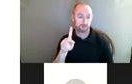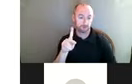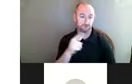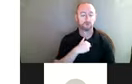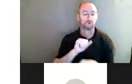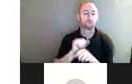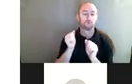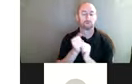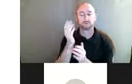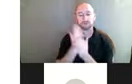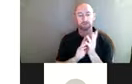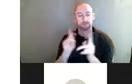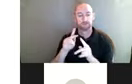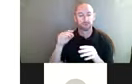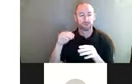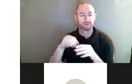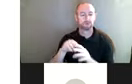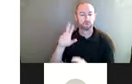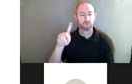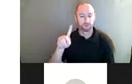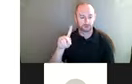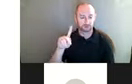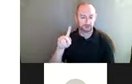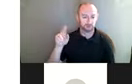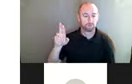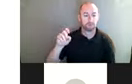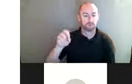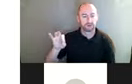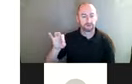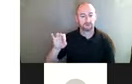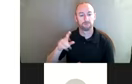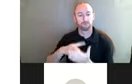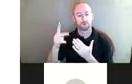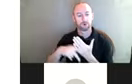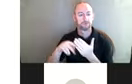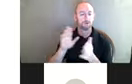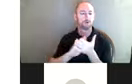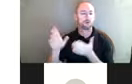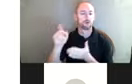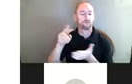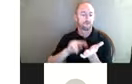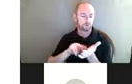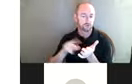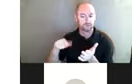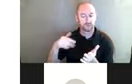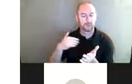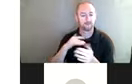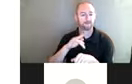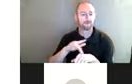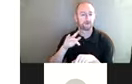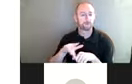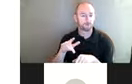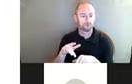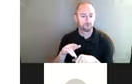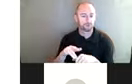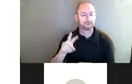our colleagues in the UK BREATHE program in the College of Nursing, Ellen Hahn's group. They had available a total